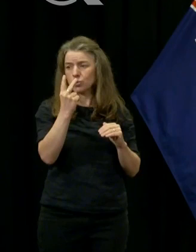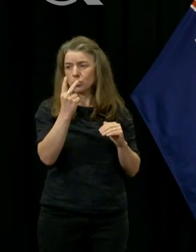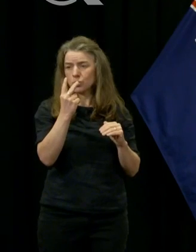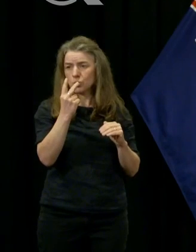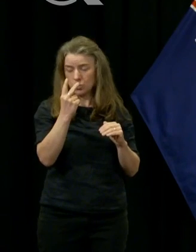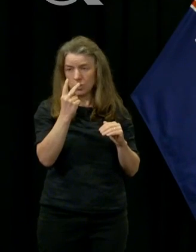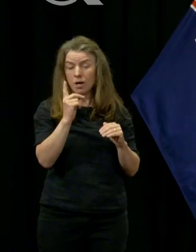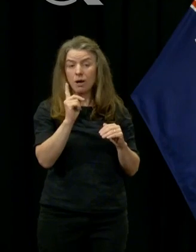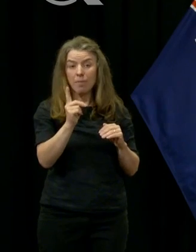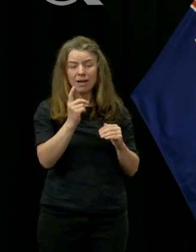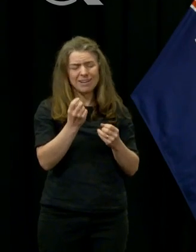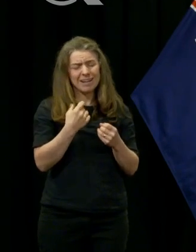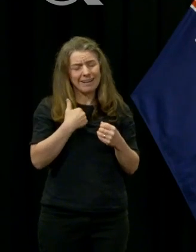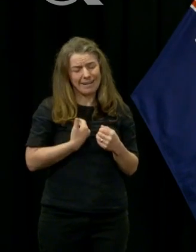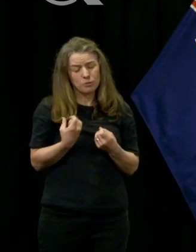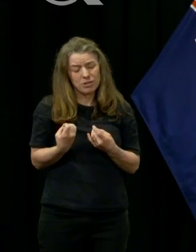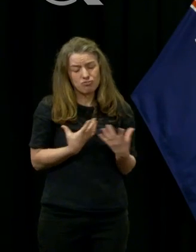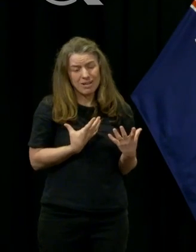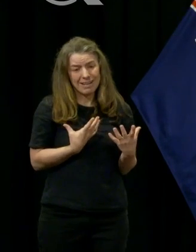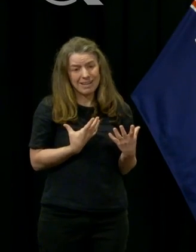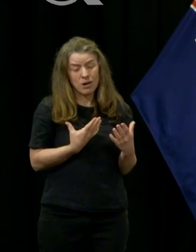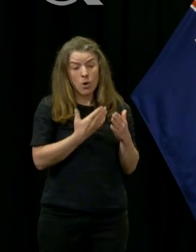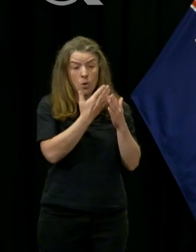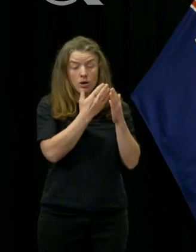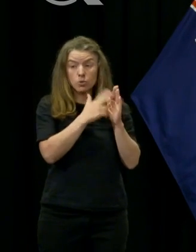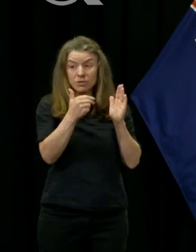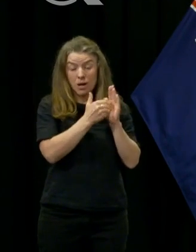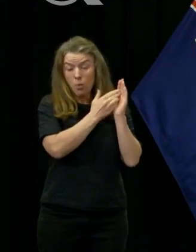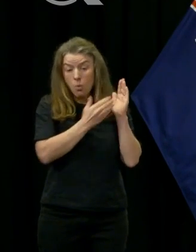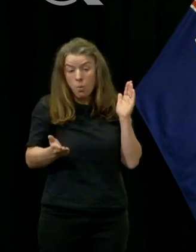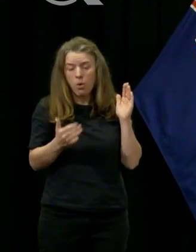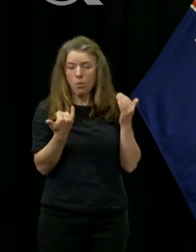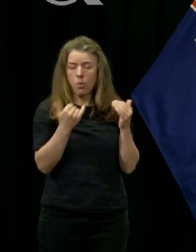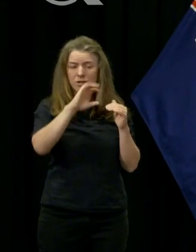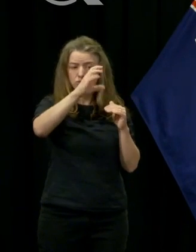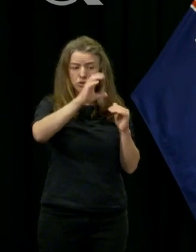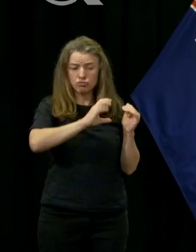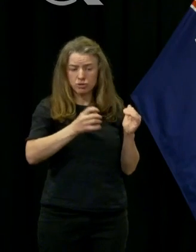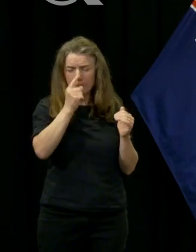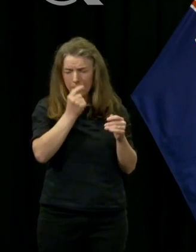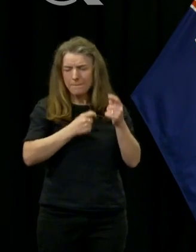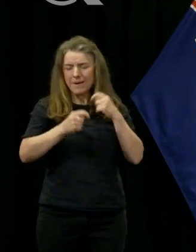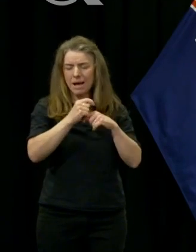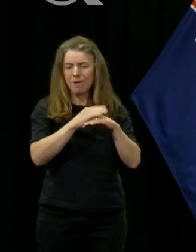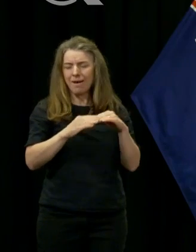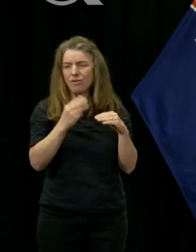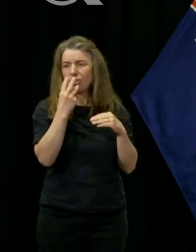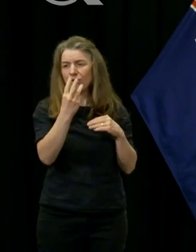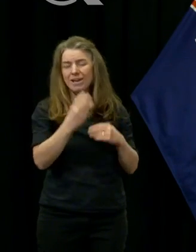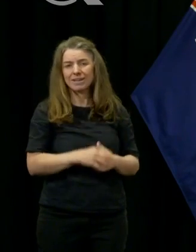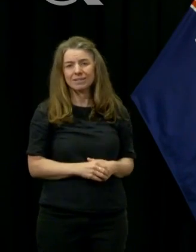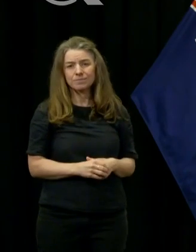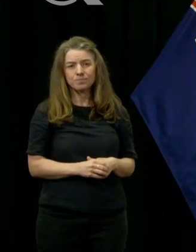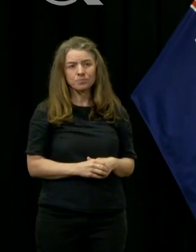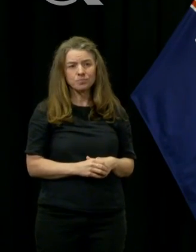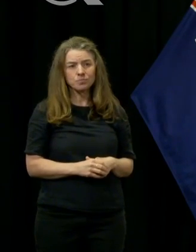be prepared that regions or the country could move to level 3. We see a shift to level 3 in the case of just one